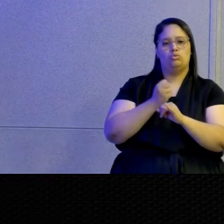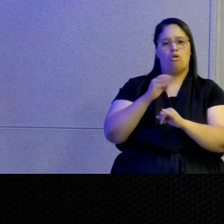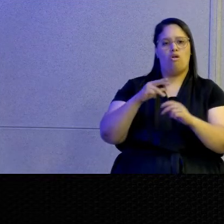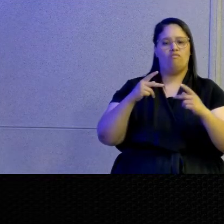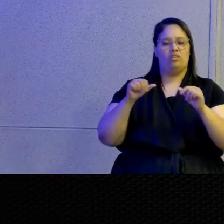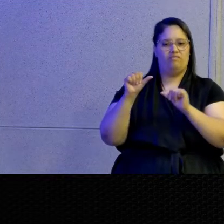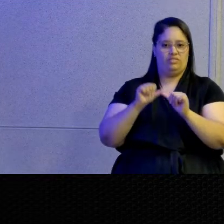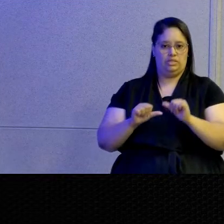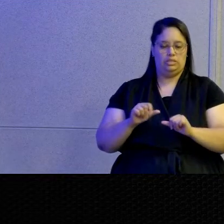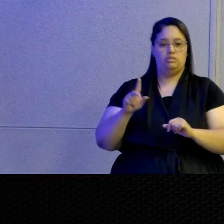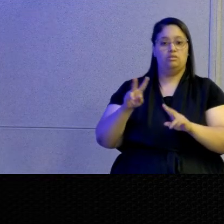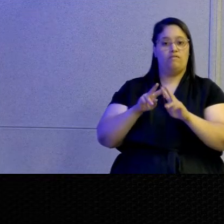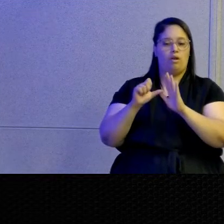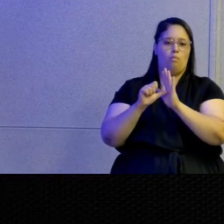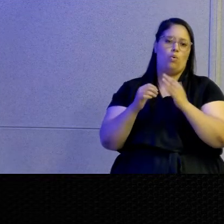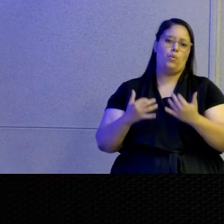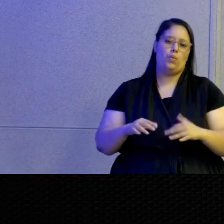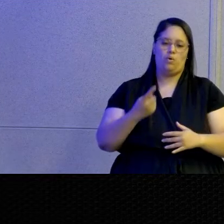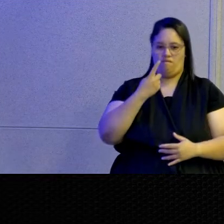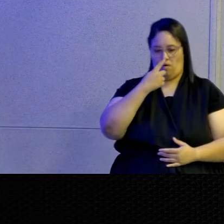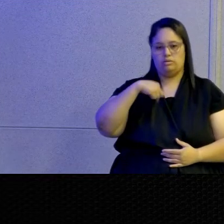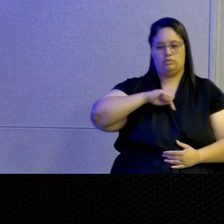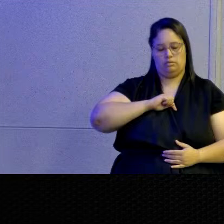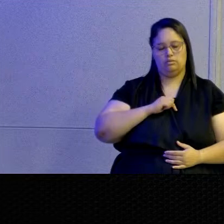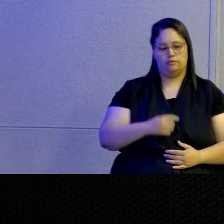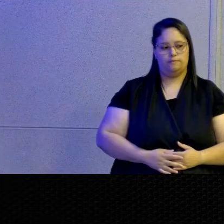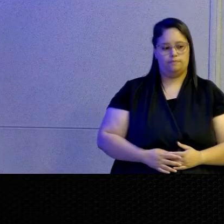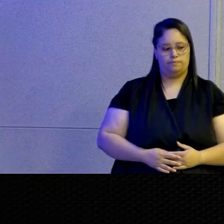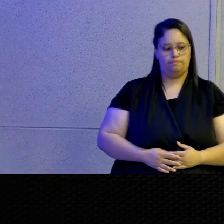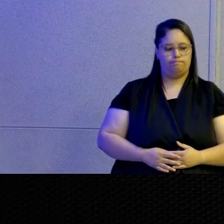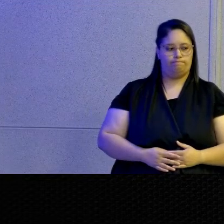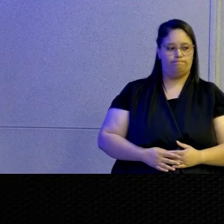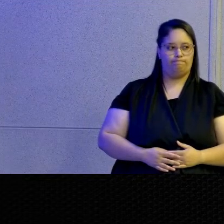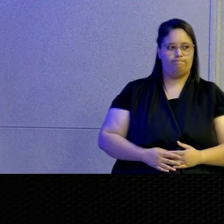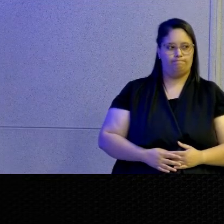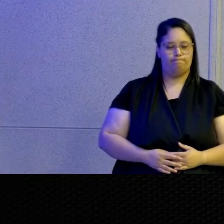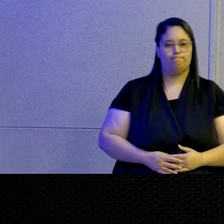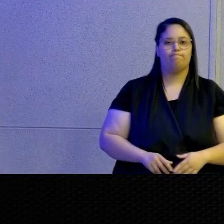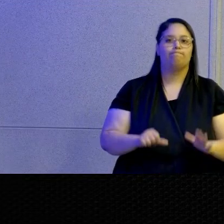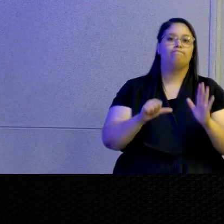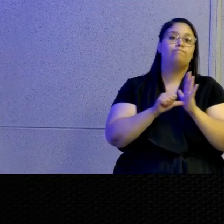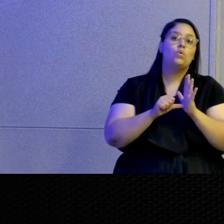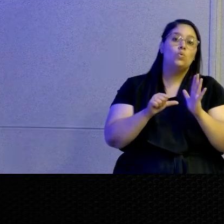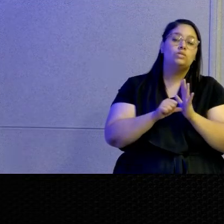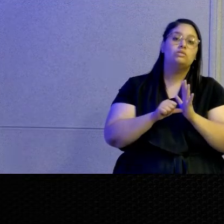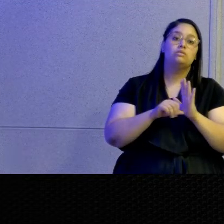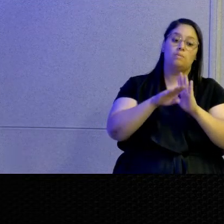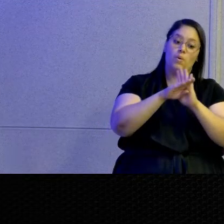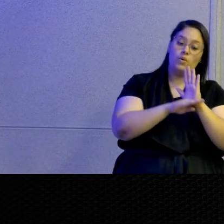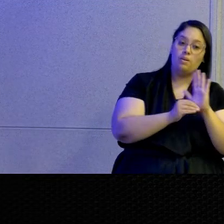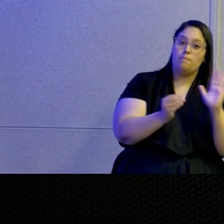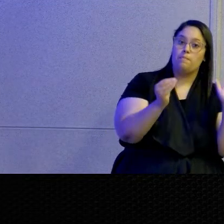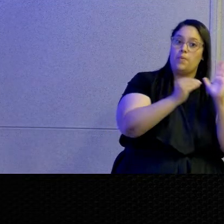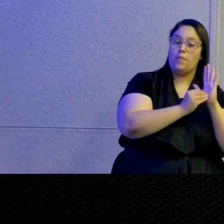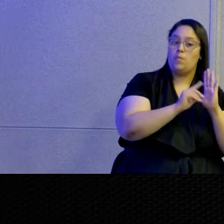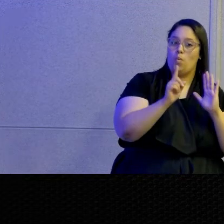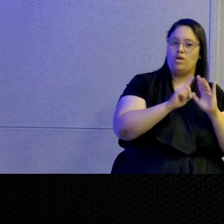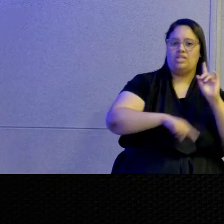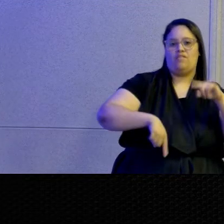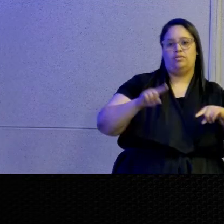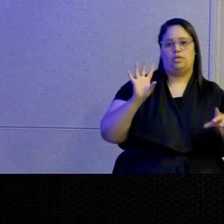Physics, which is very important for us. And key to the program is diversity and inclusion.